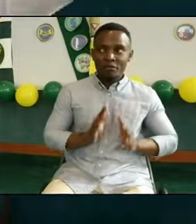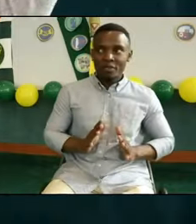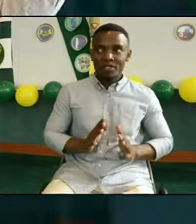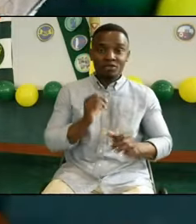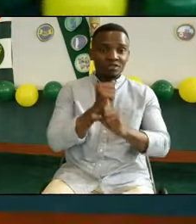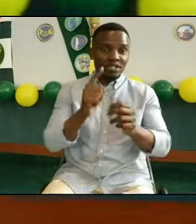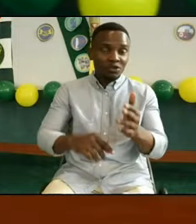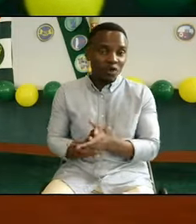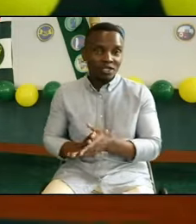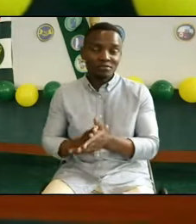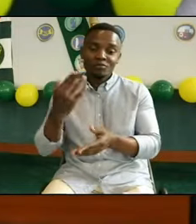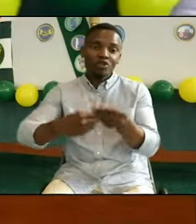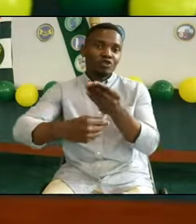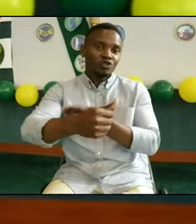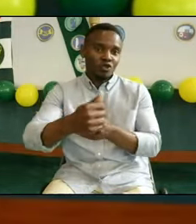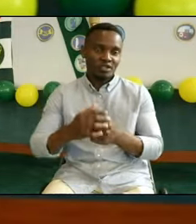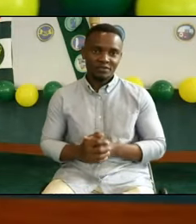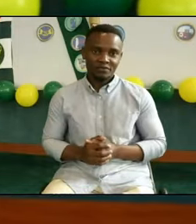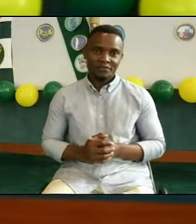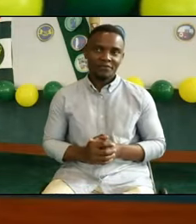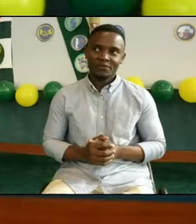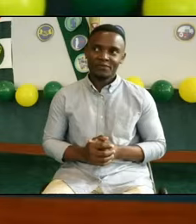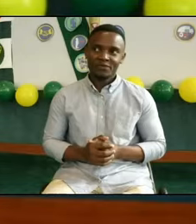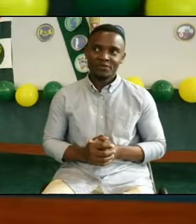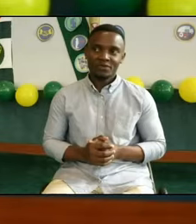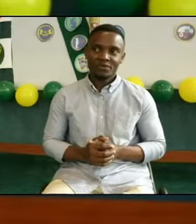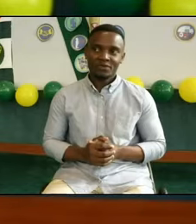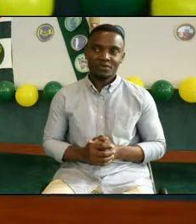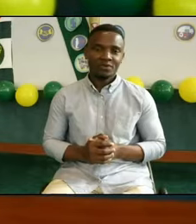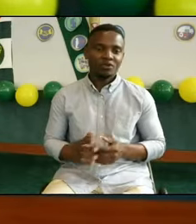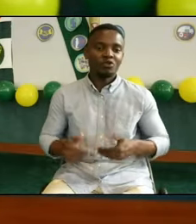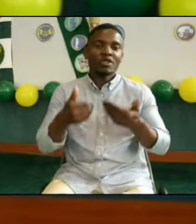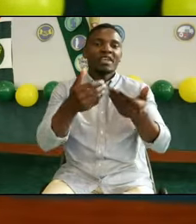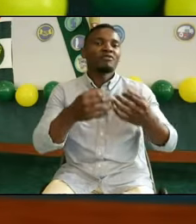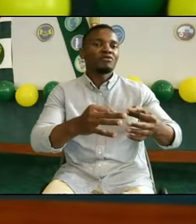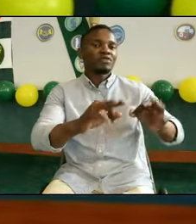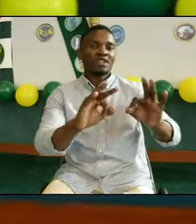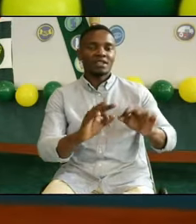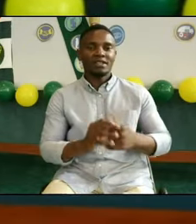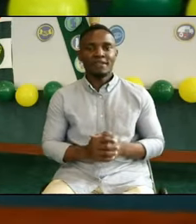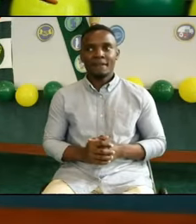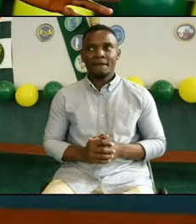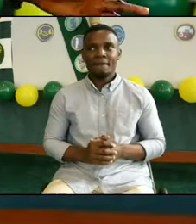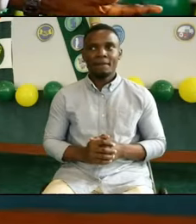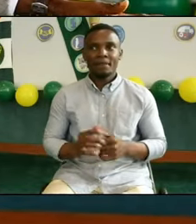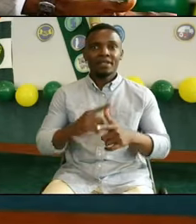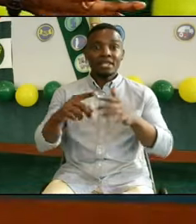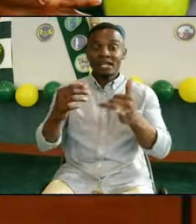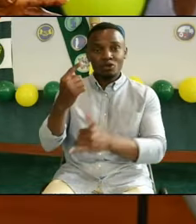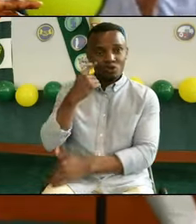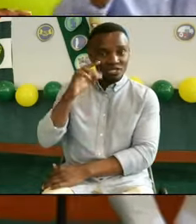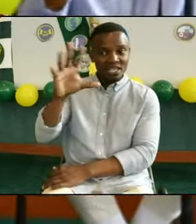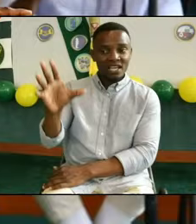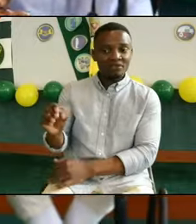A meal. Just for him and his family, and they gave it out for free. And you can see that we are struggling to get